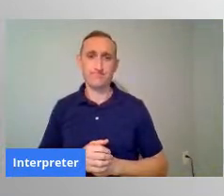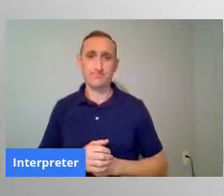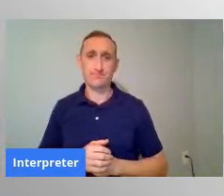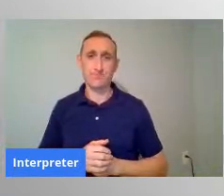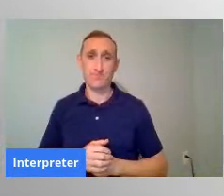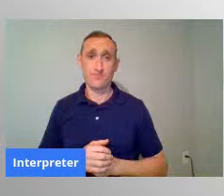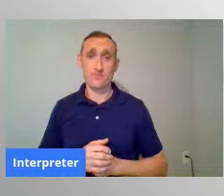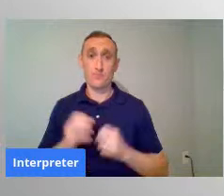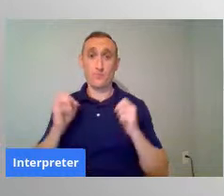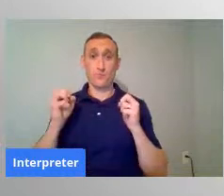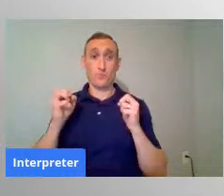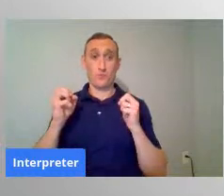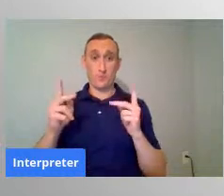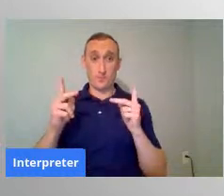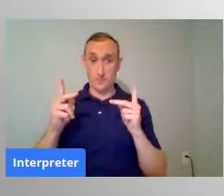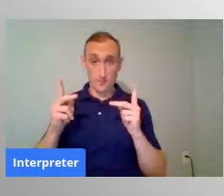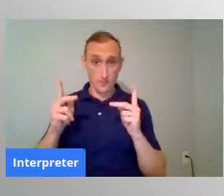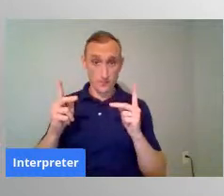We are at